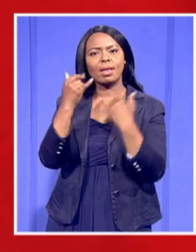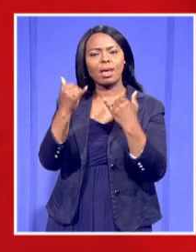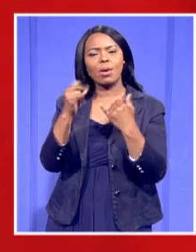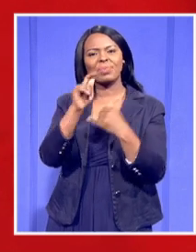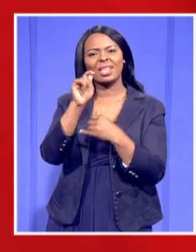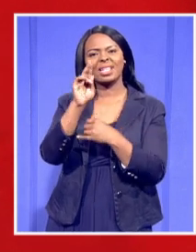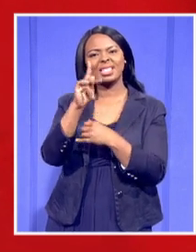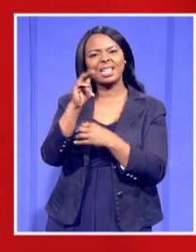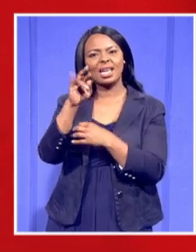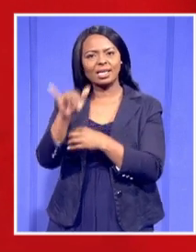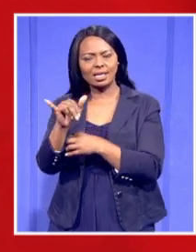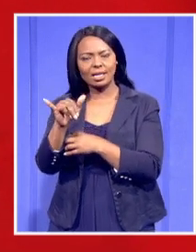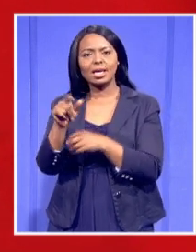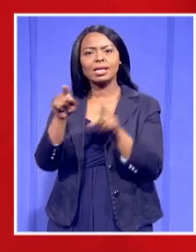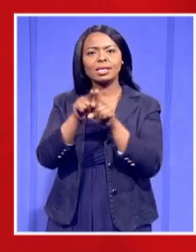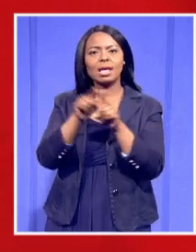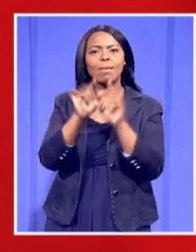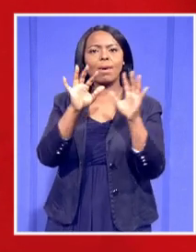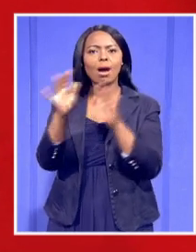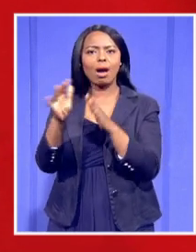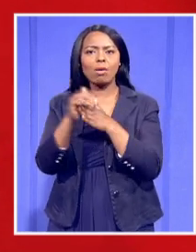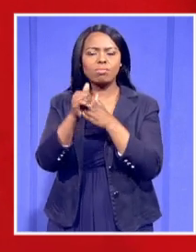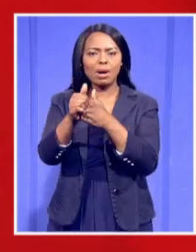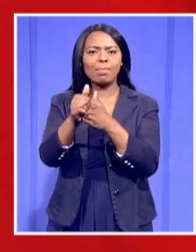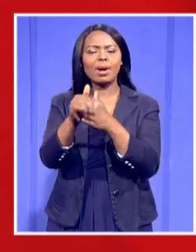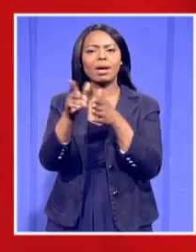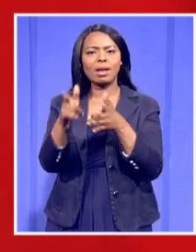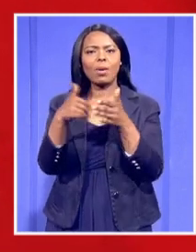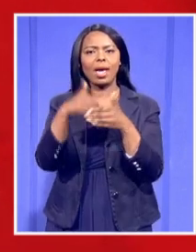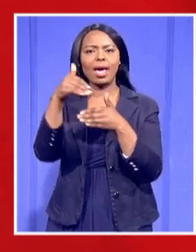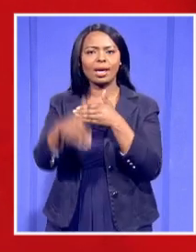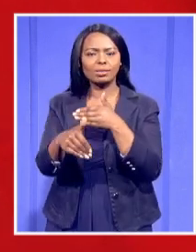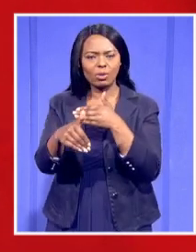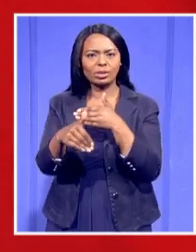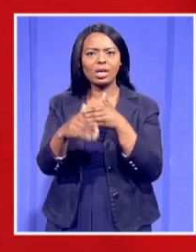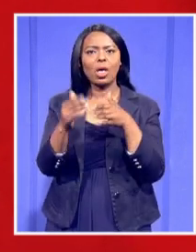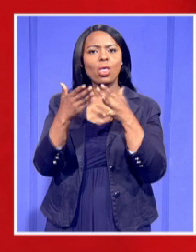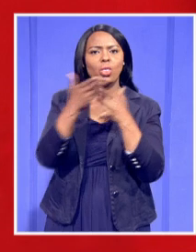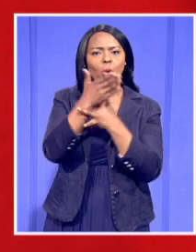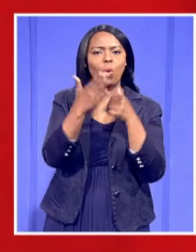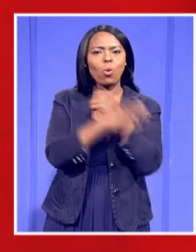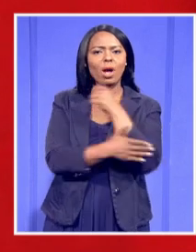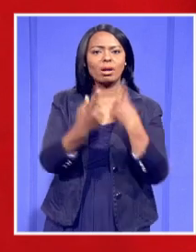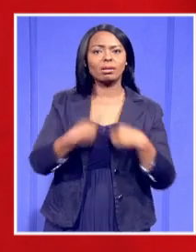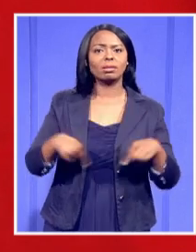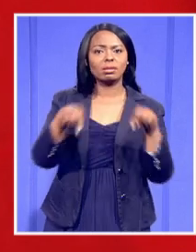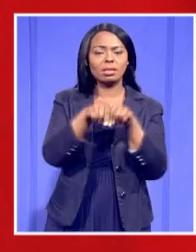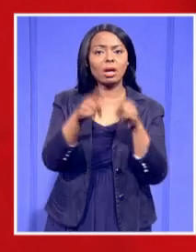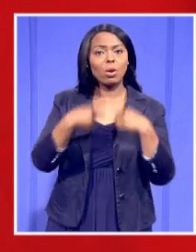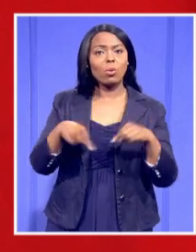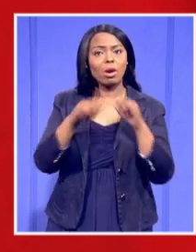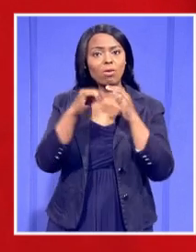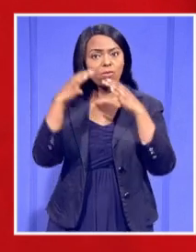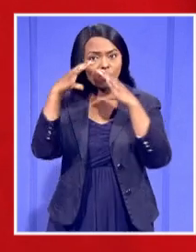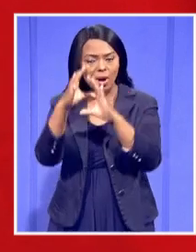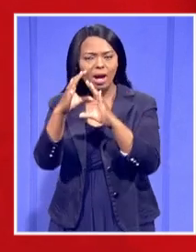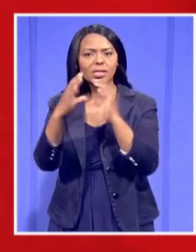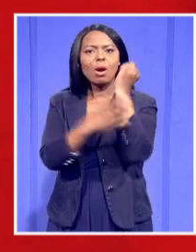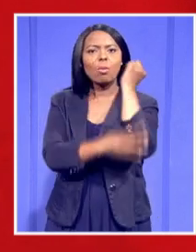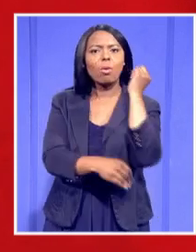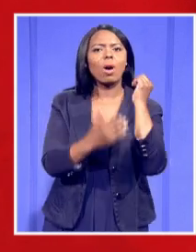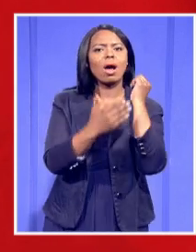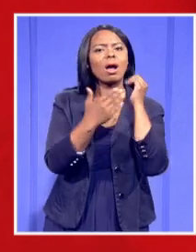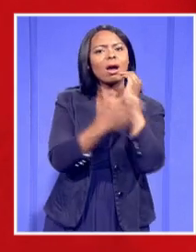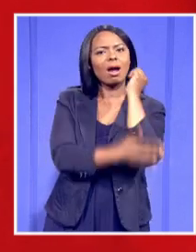countries as well as conducting exports via our country. It is important that we focus on the poor countries rather